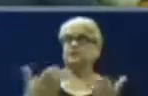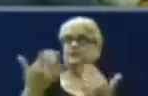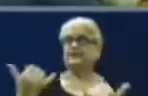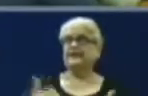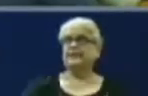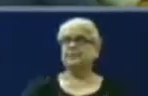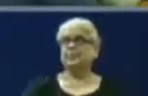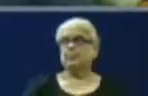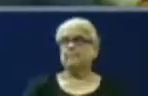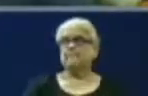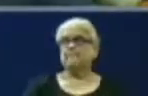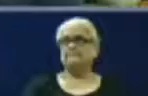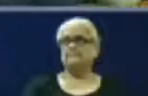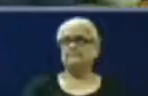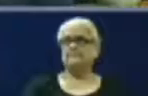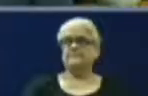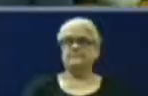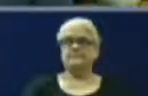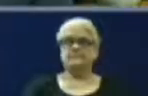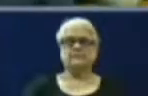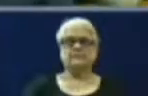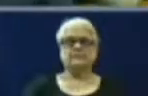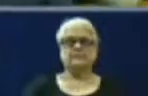this event here tonight.